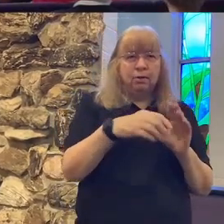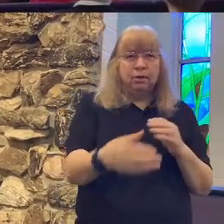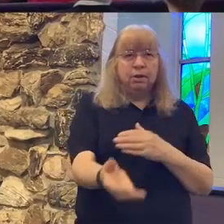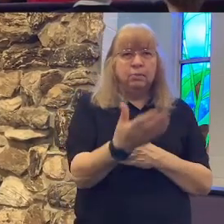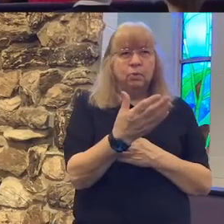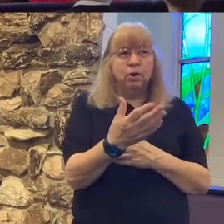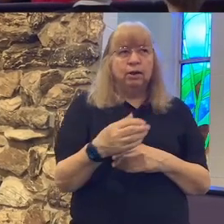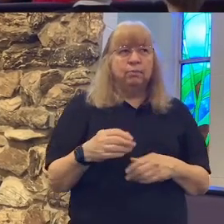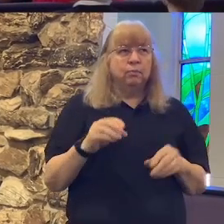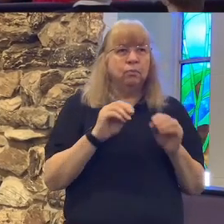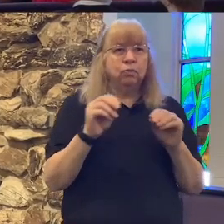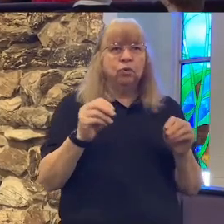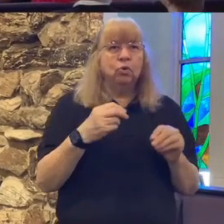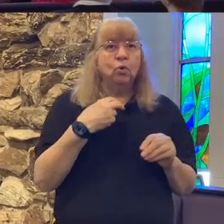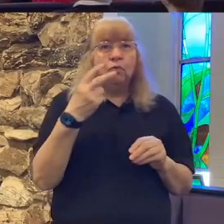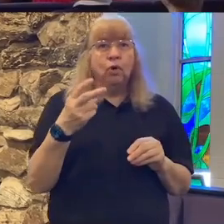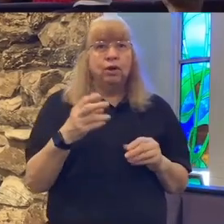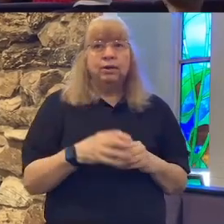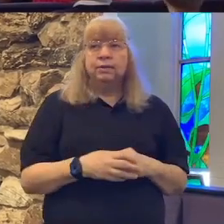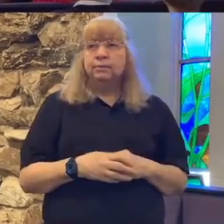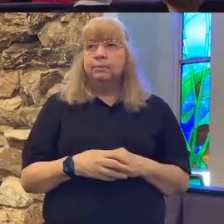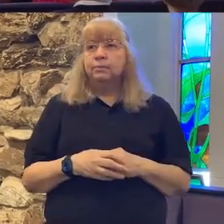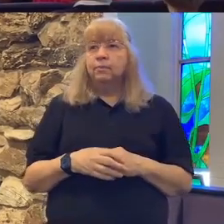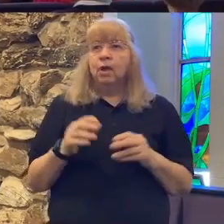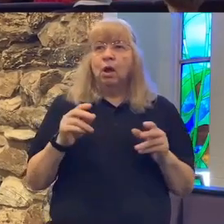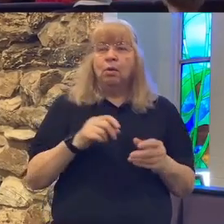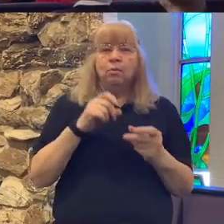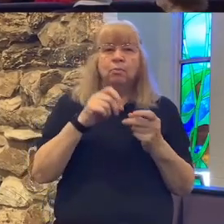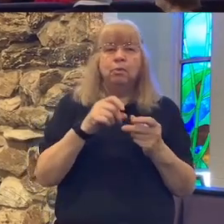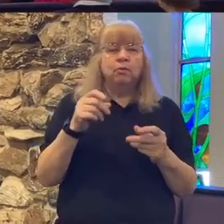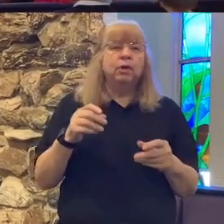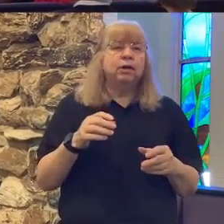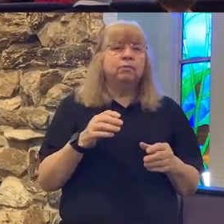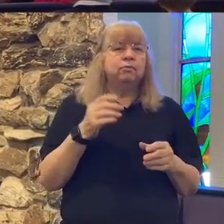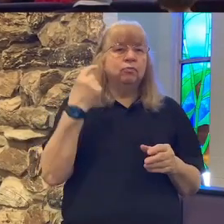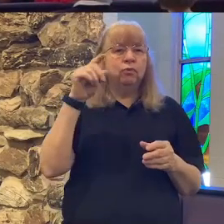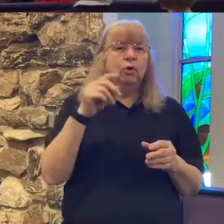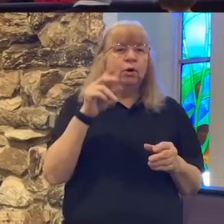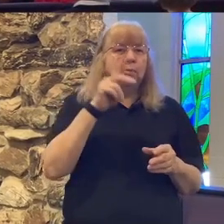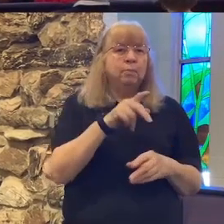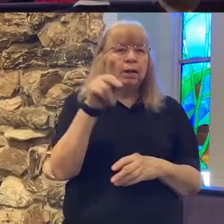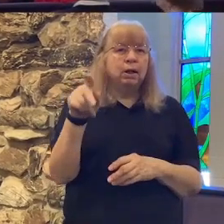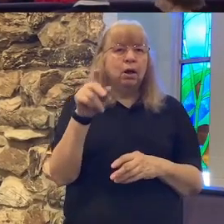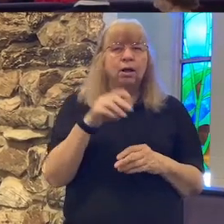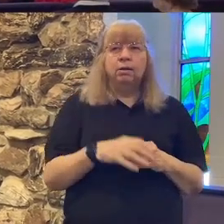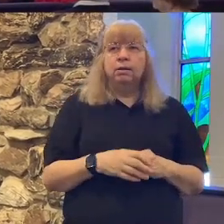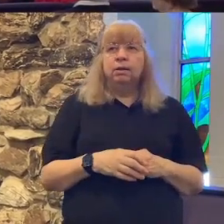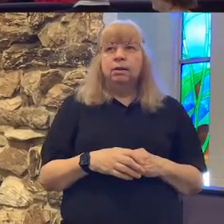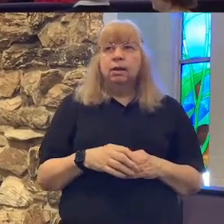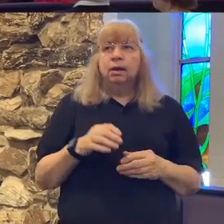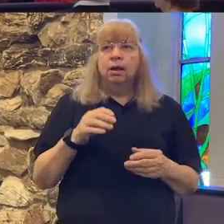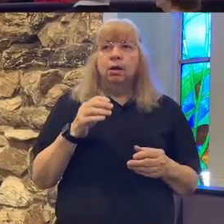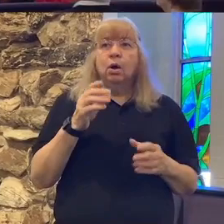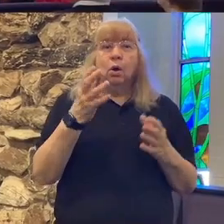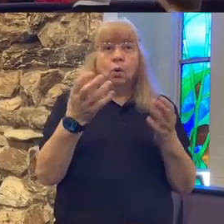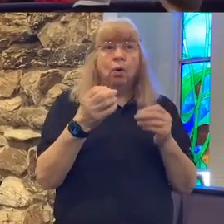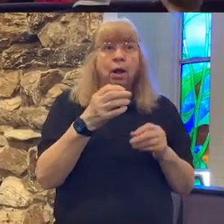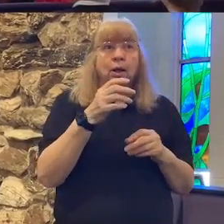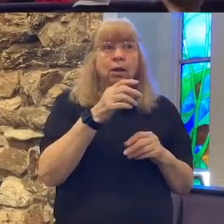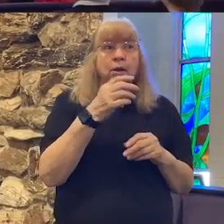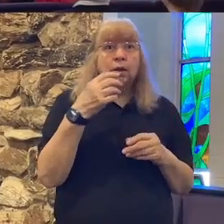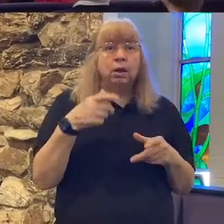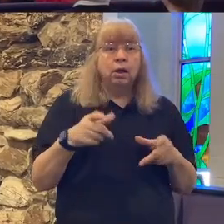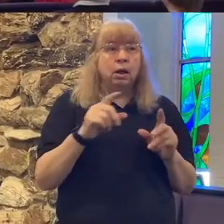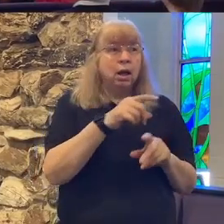For Pentecost. Mary's got one behind you there. Just wanted to let you know that